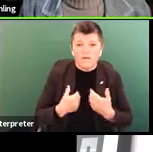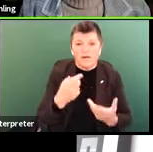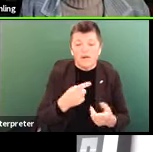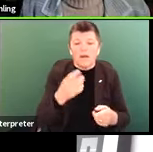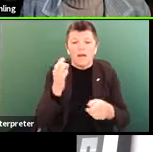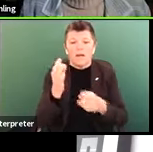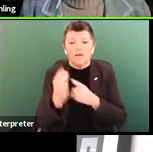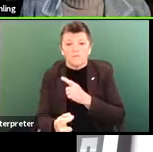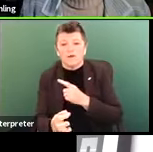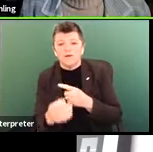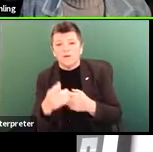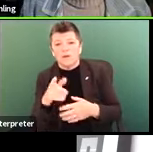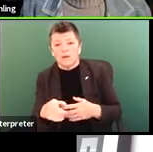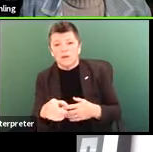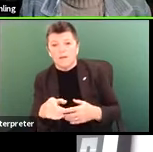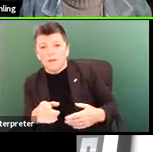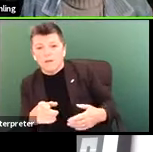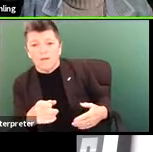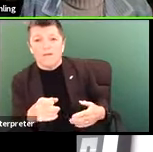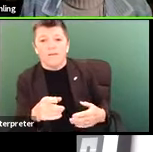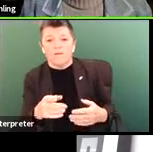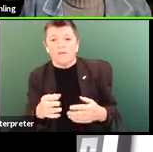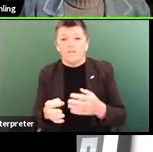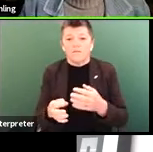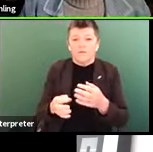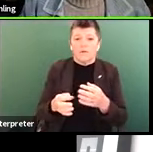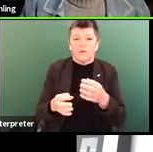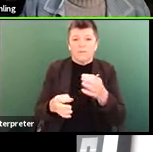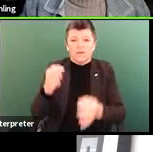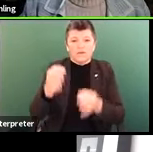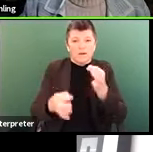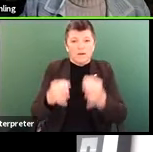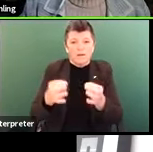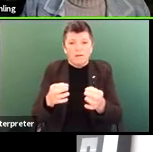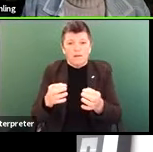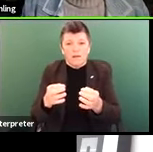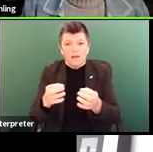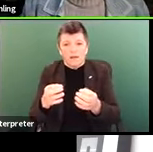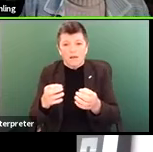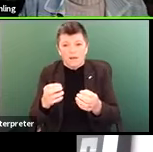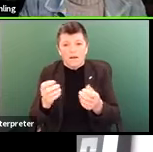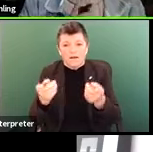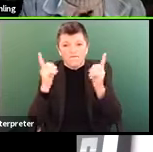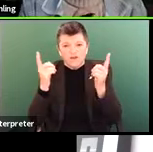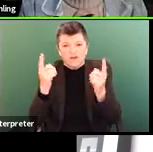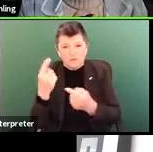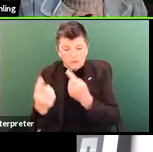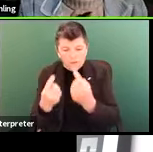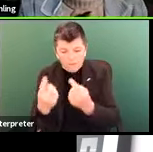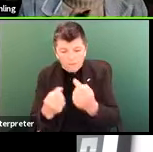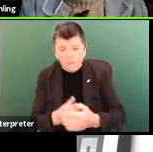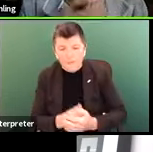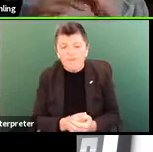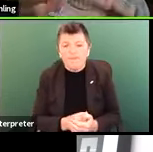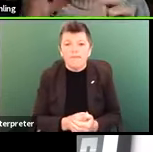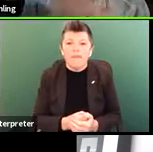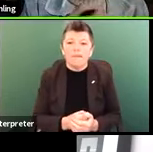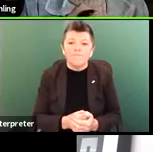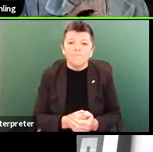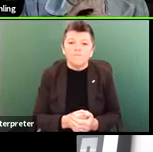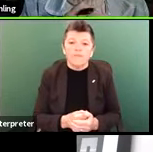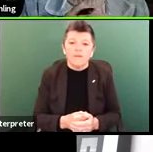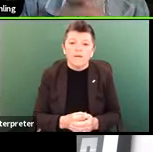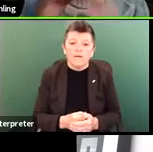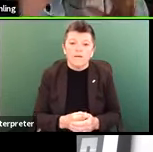to the government officials. And also the tax